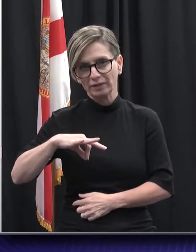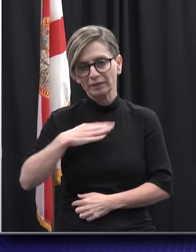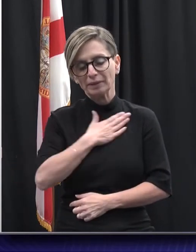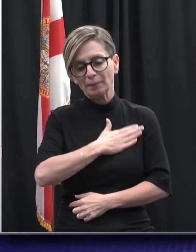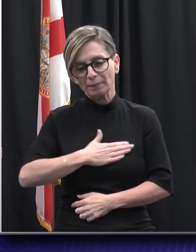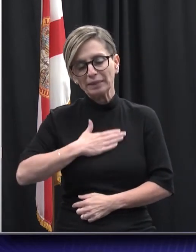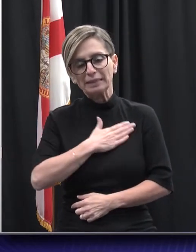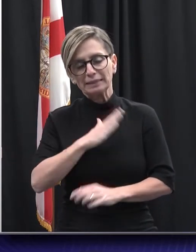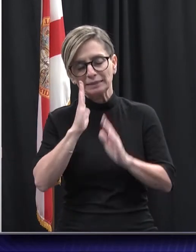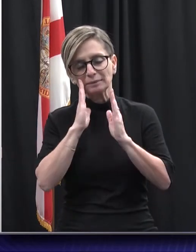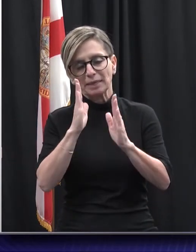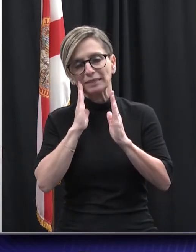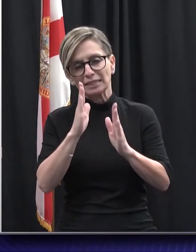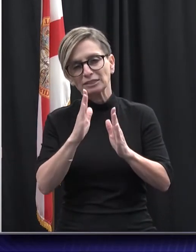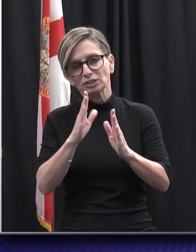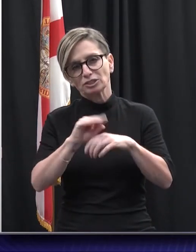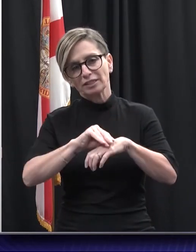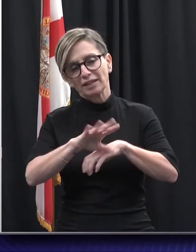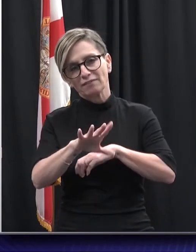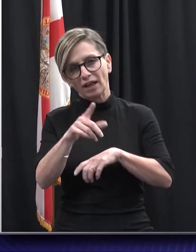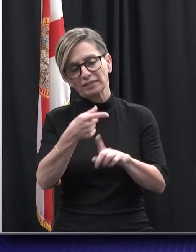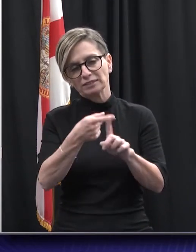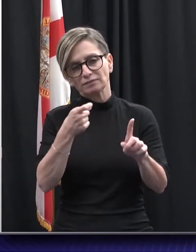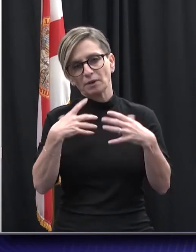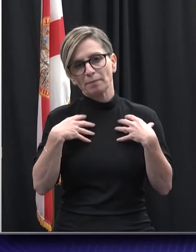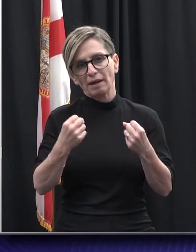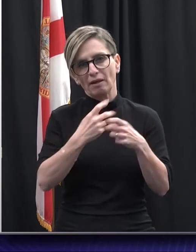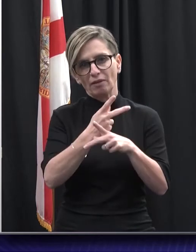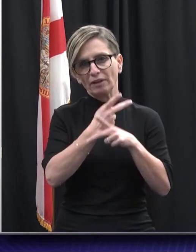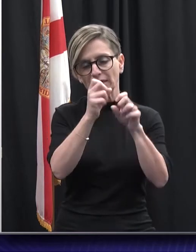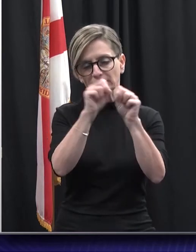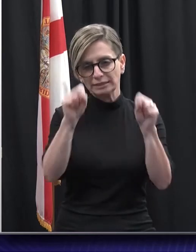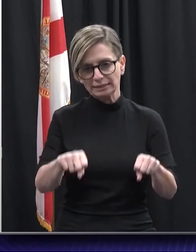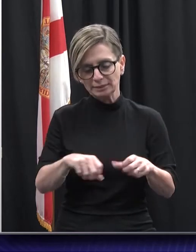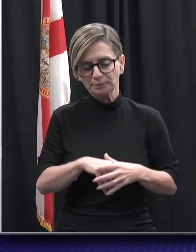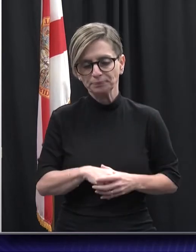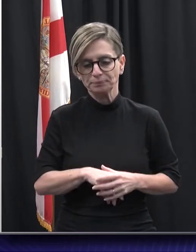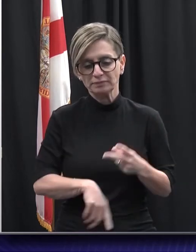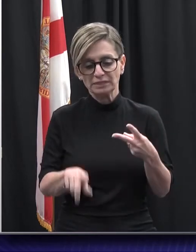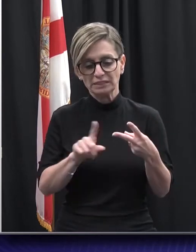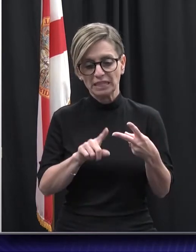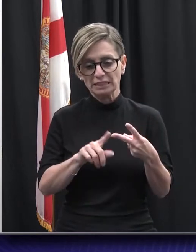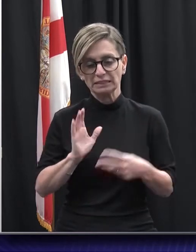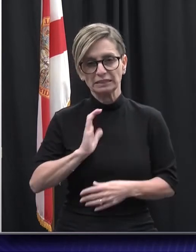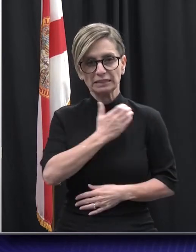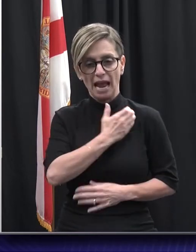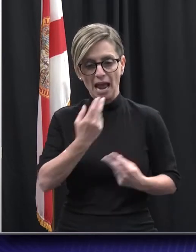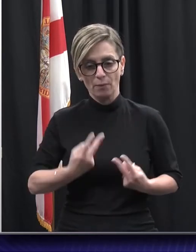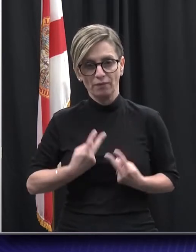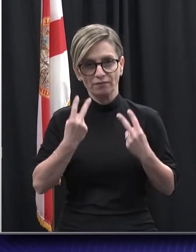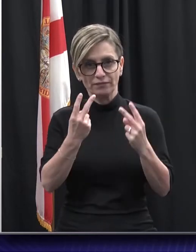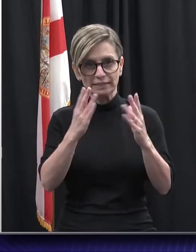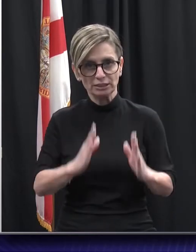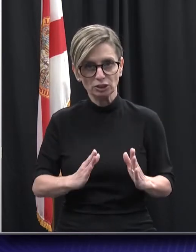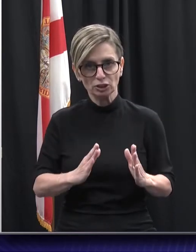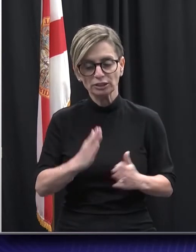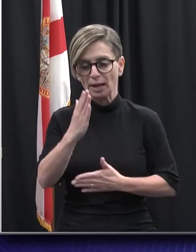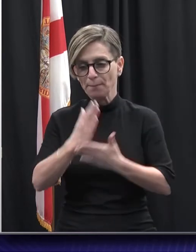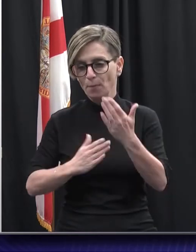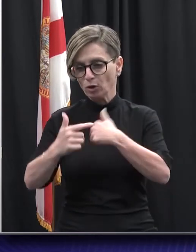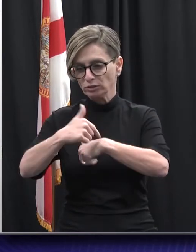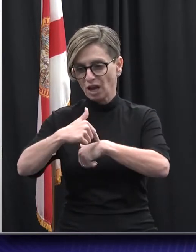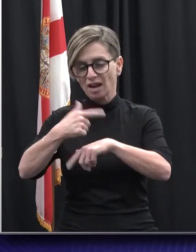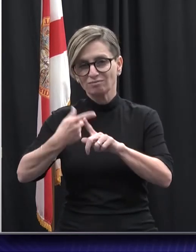of our healthcare system as you plan your activities. Second, to our visitors and part-time residents from the New York